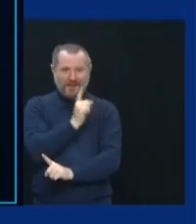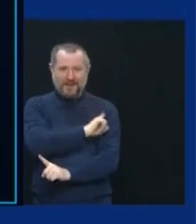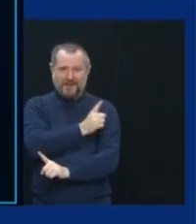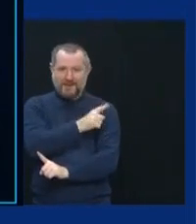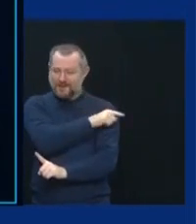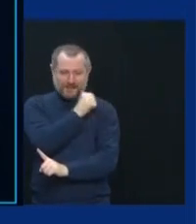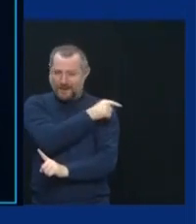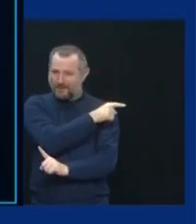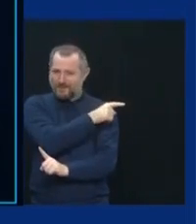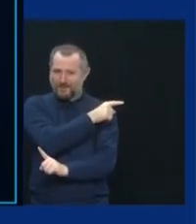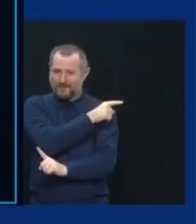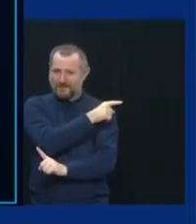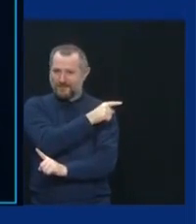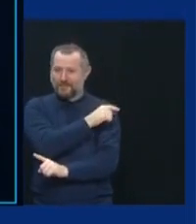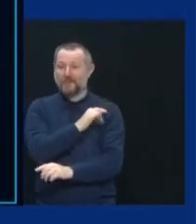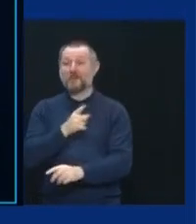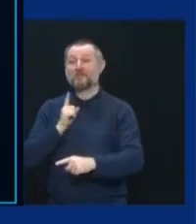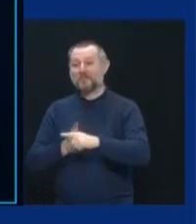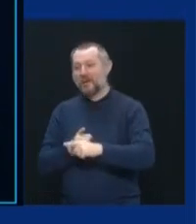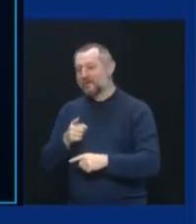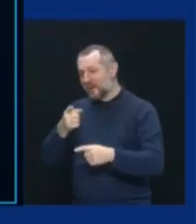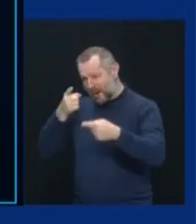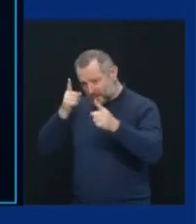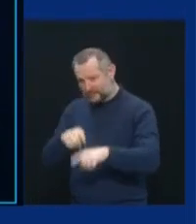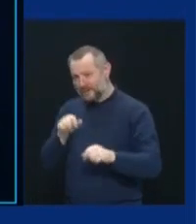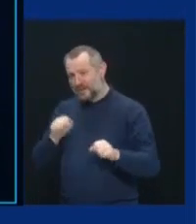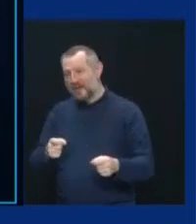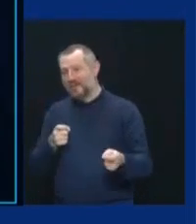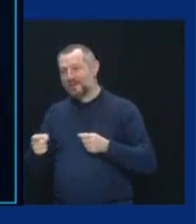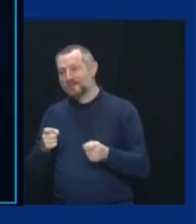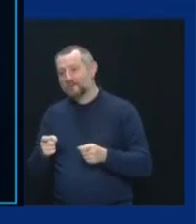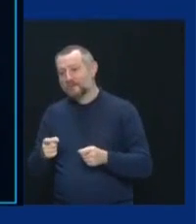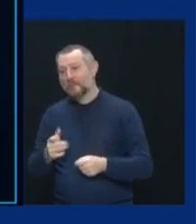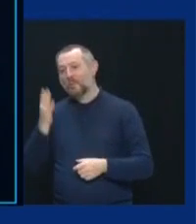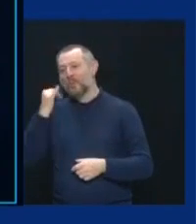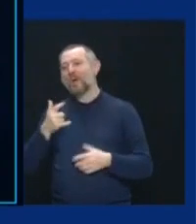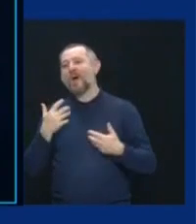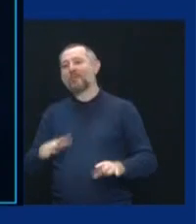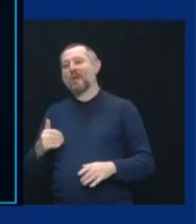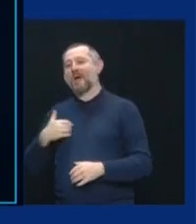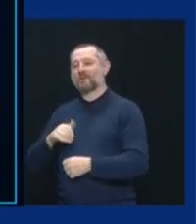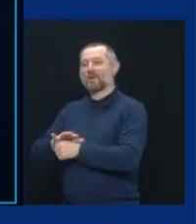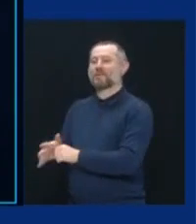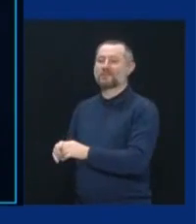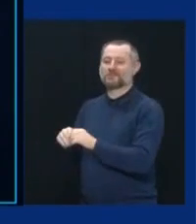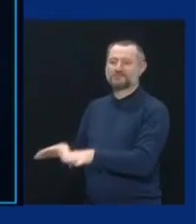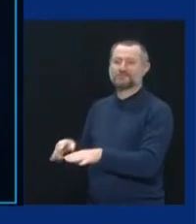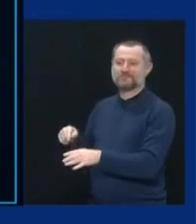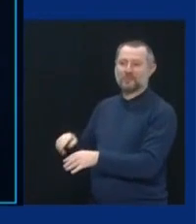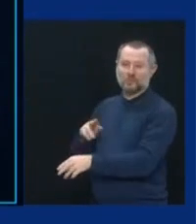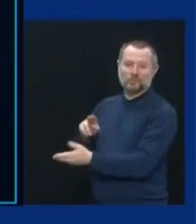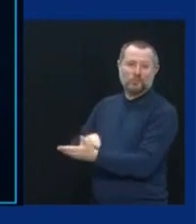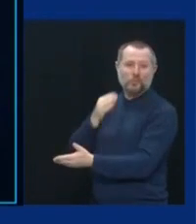and agreed that they could handle it because they already had people who were COVID in the nursing home.